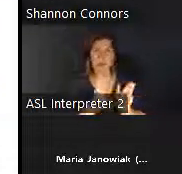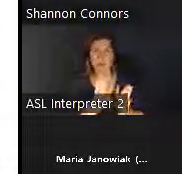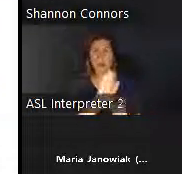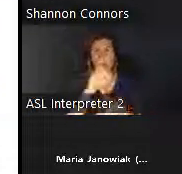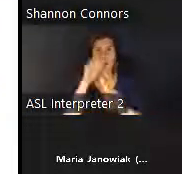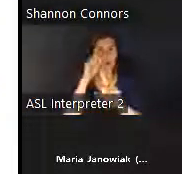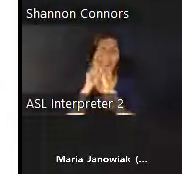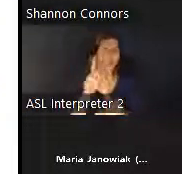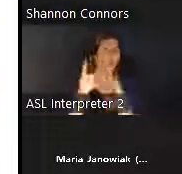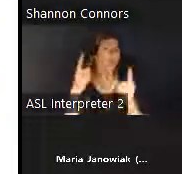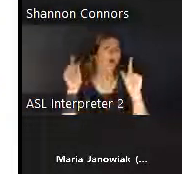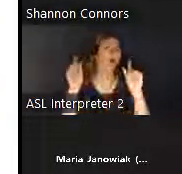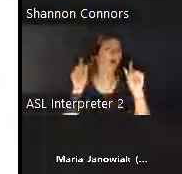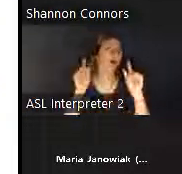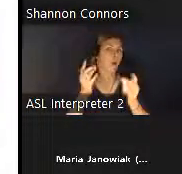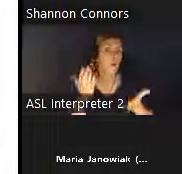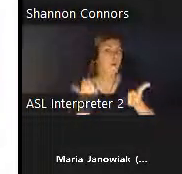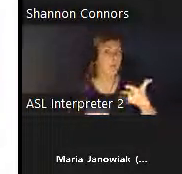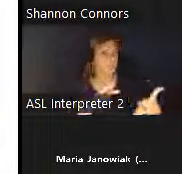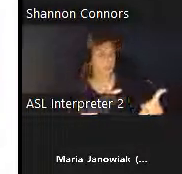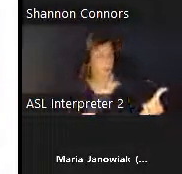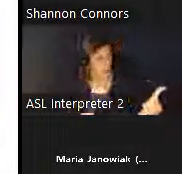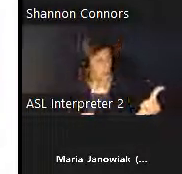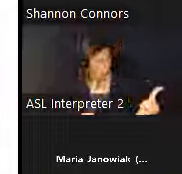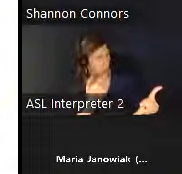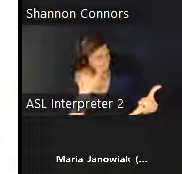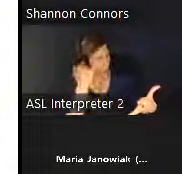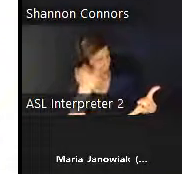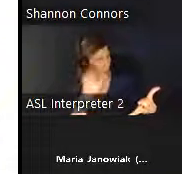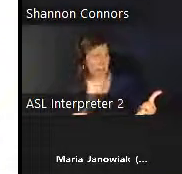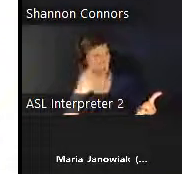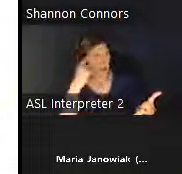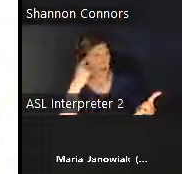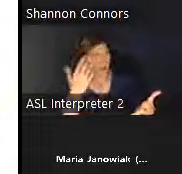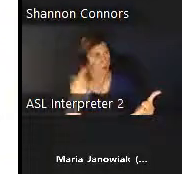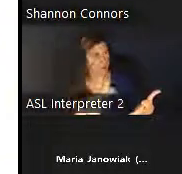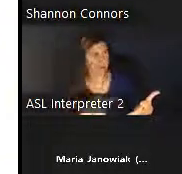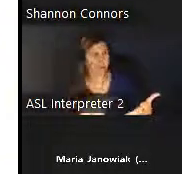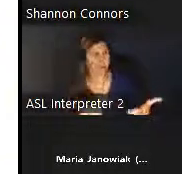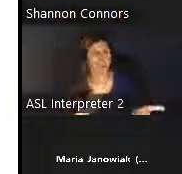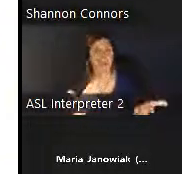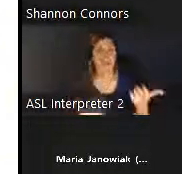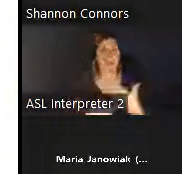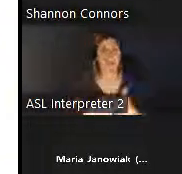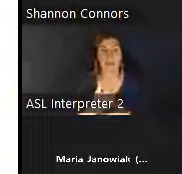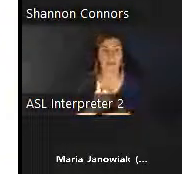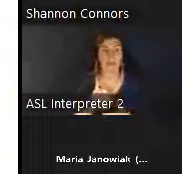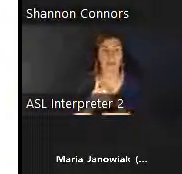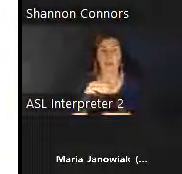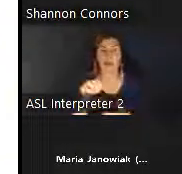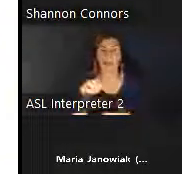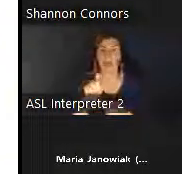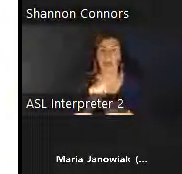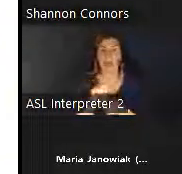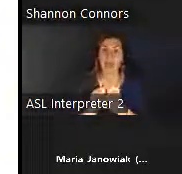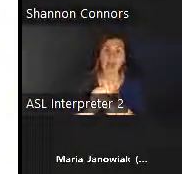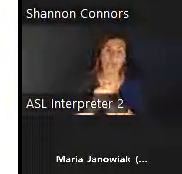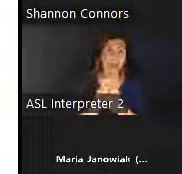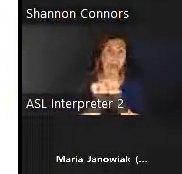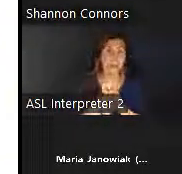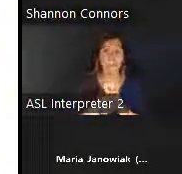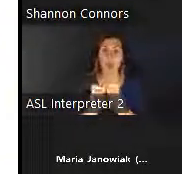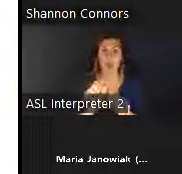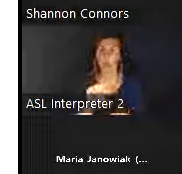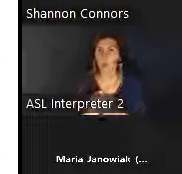maybe new ideas that you hadn't considered before. And whether it's the adaptation workbook or whether it's